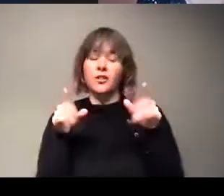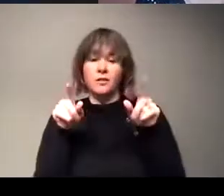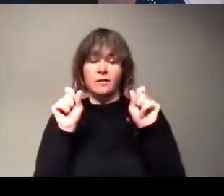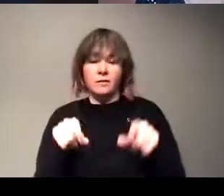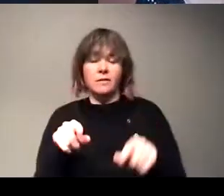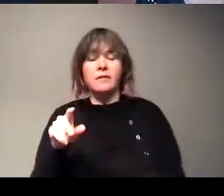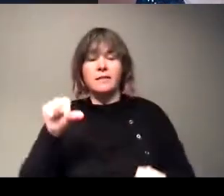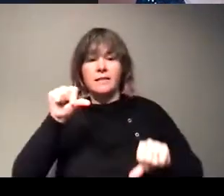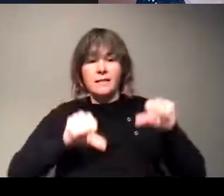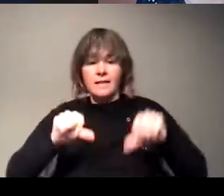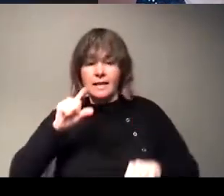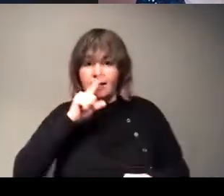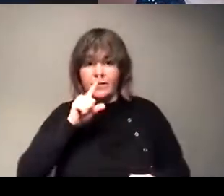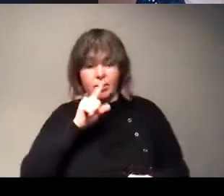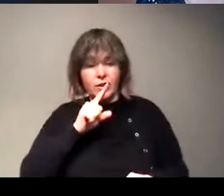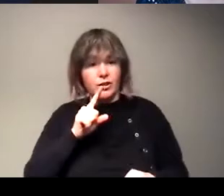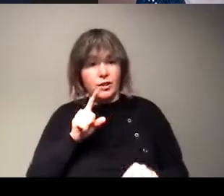fiction play any factor in becoming